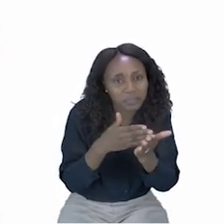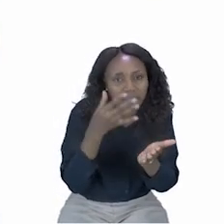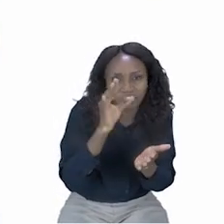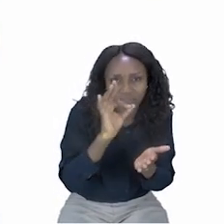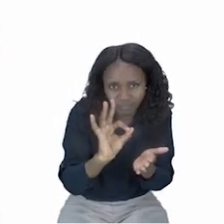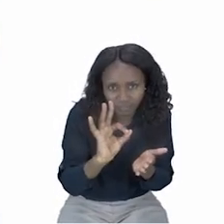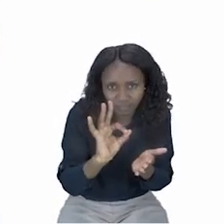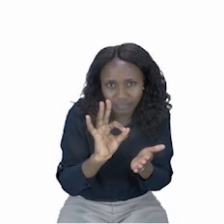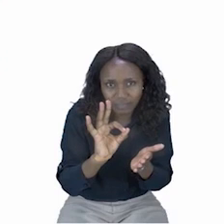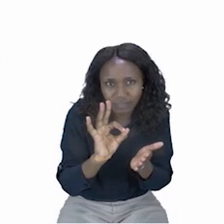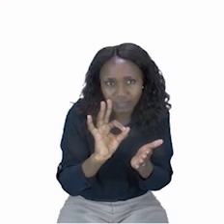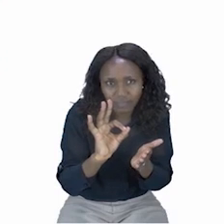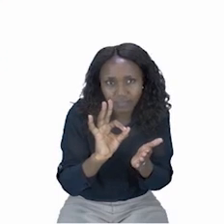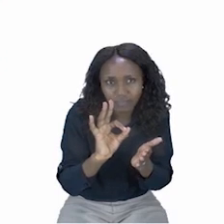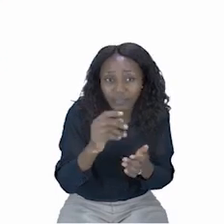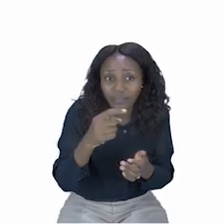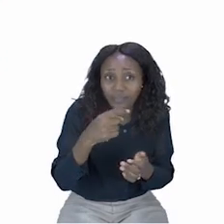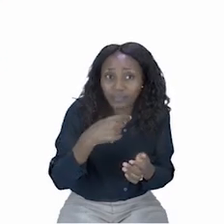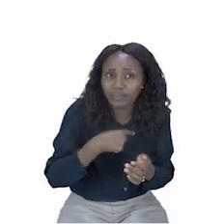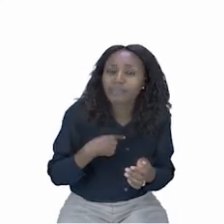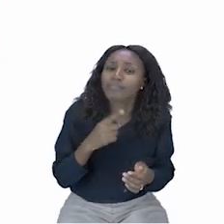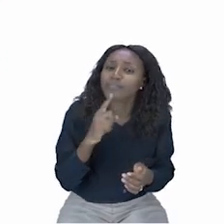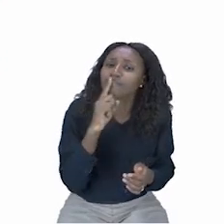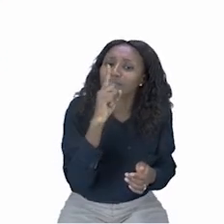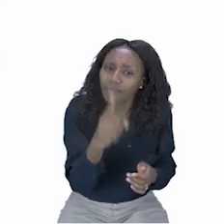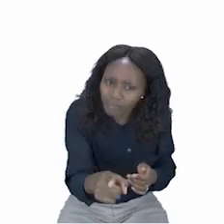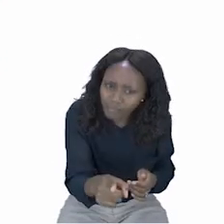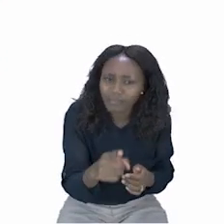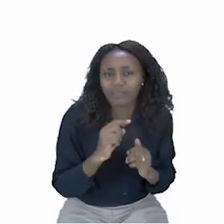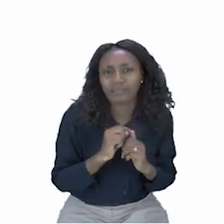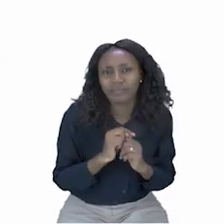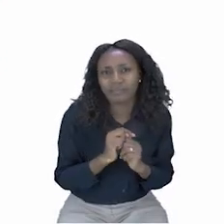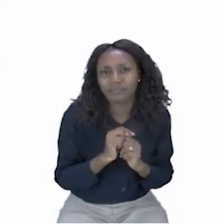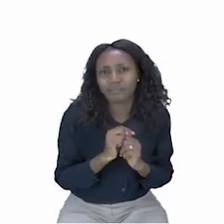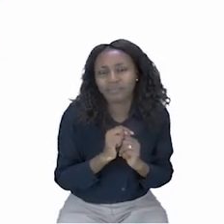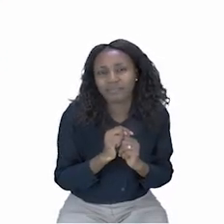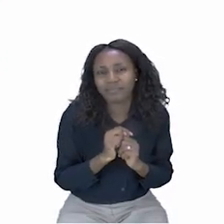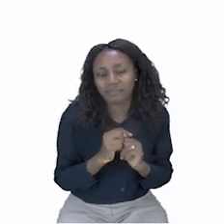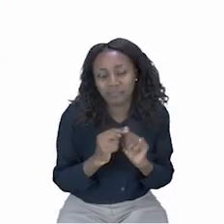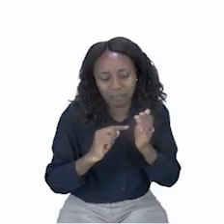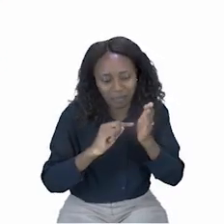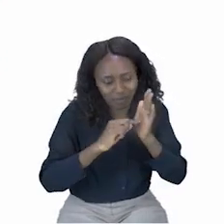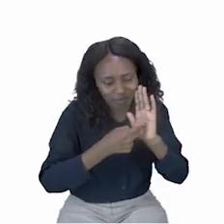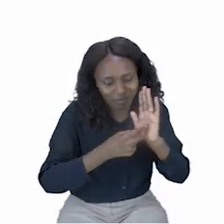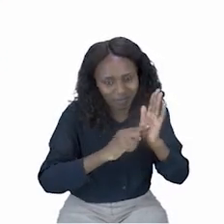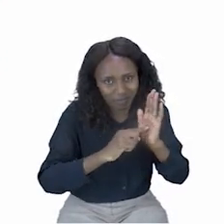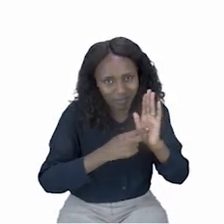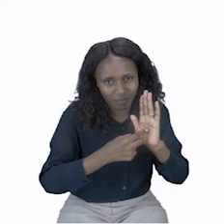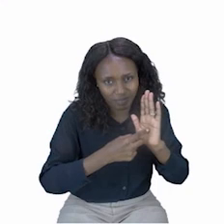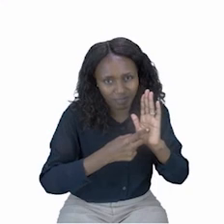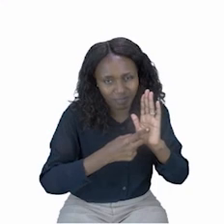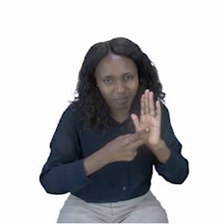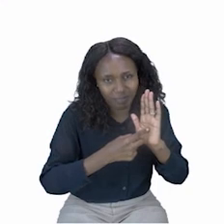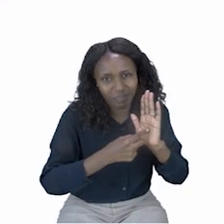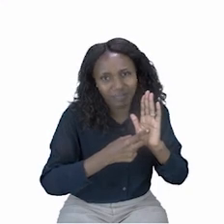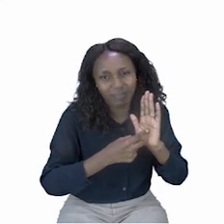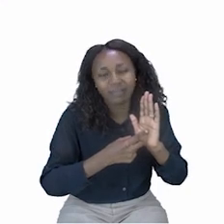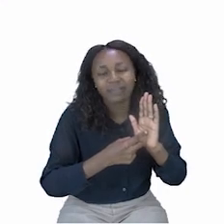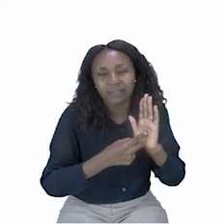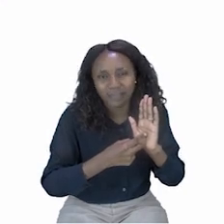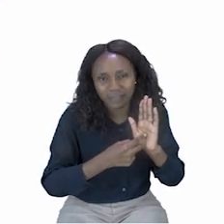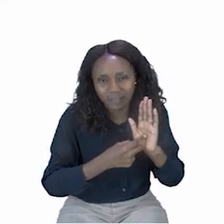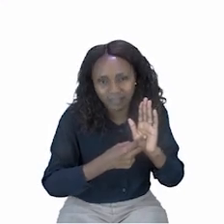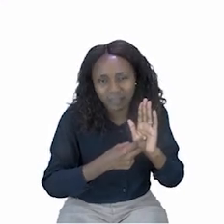saying, I am telling. So that means that when we use the